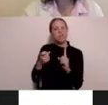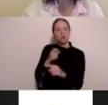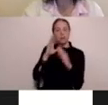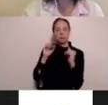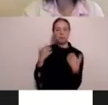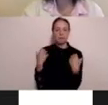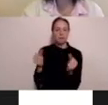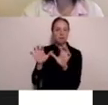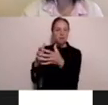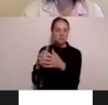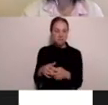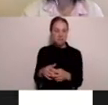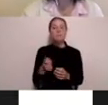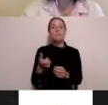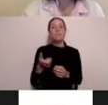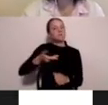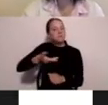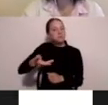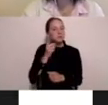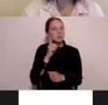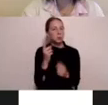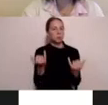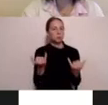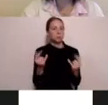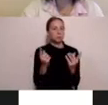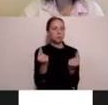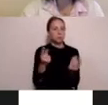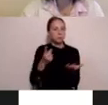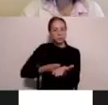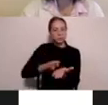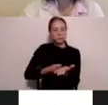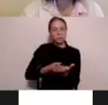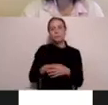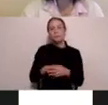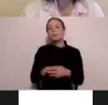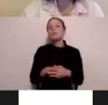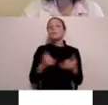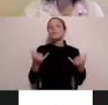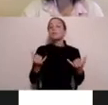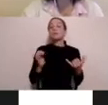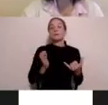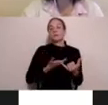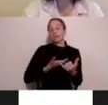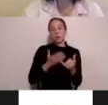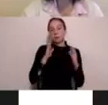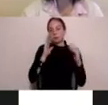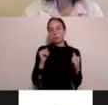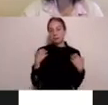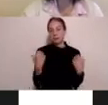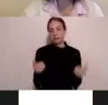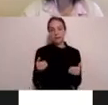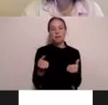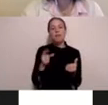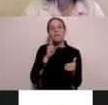So a little introduction to Expecting Health, for those of you who aren't familiar with our work. Expecting Health is a team of key leaders in health communication